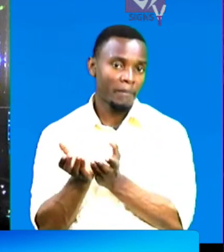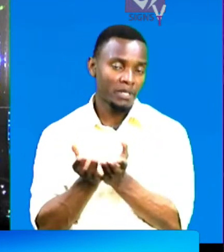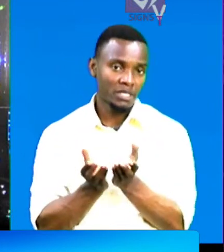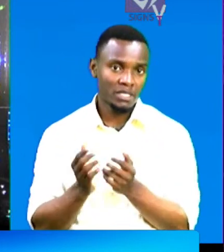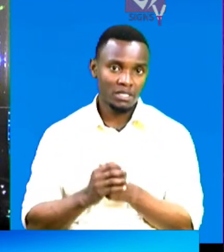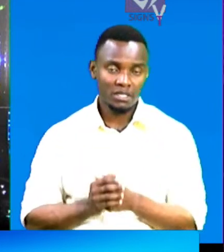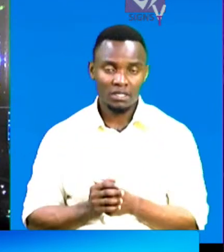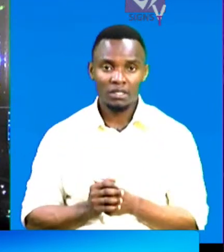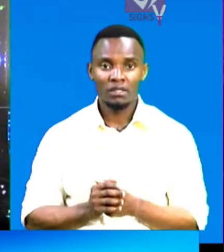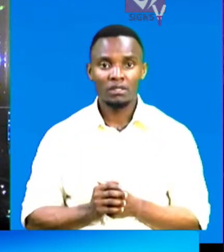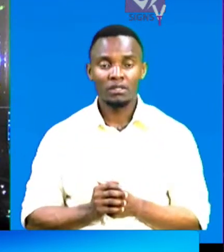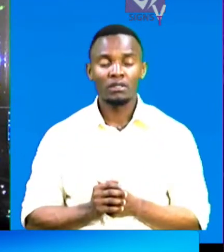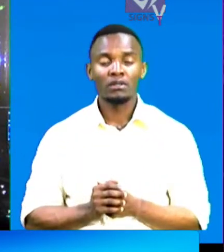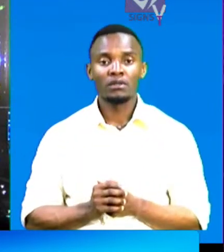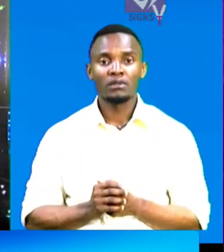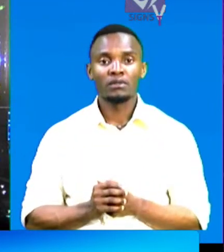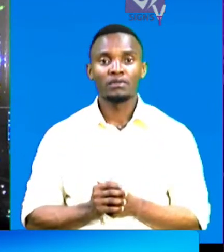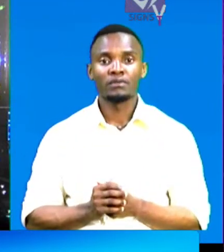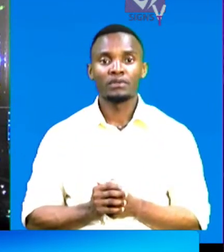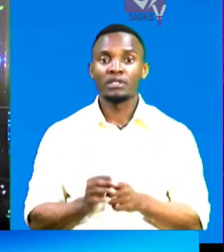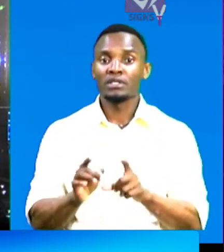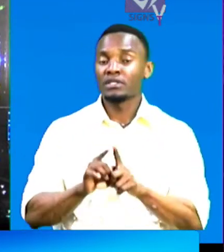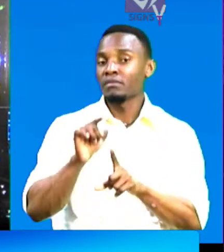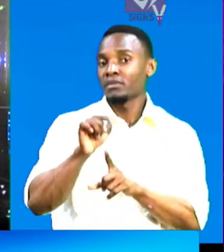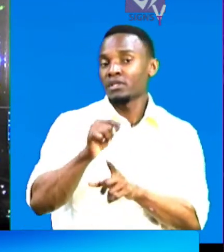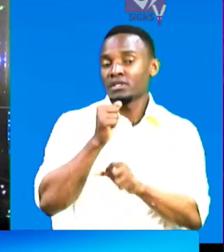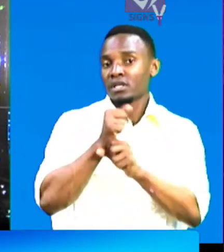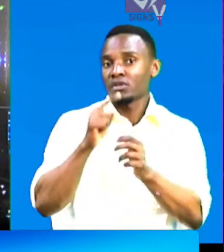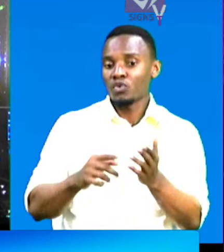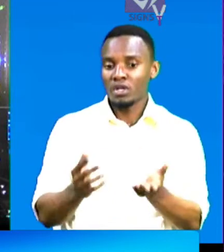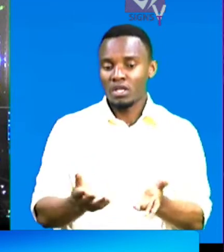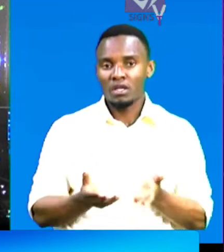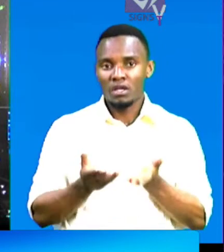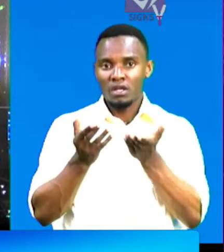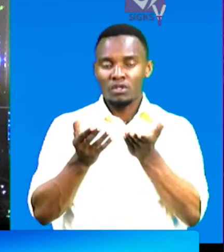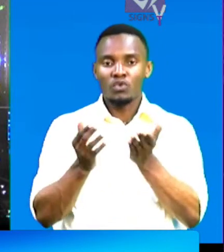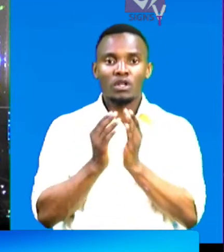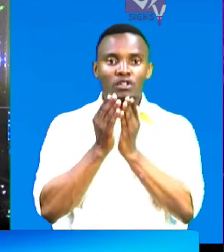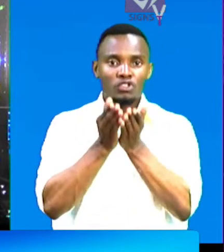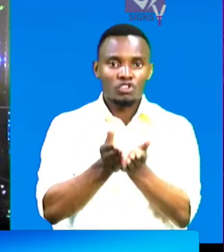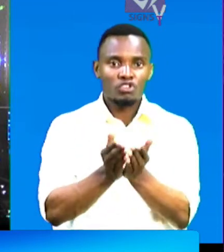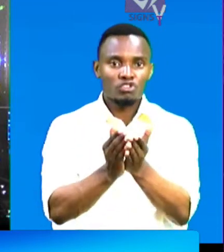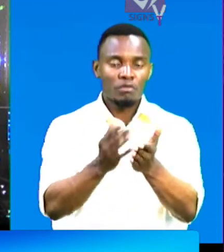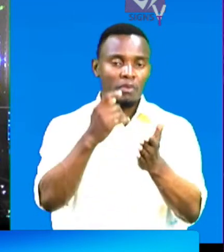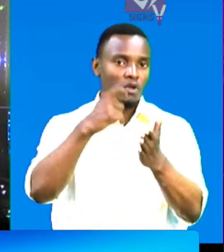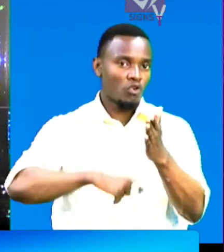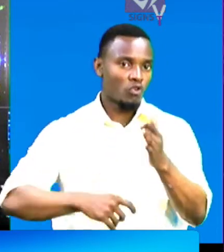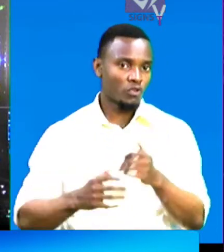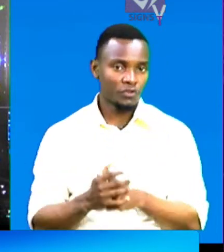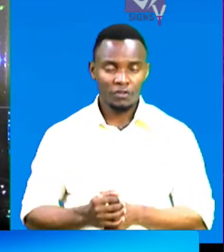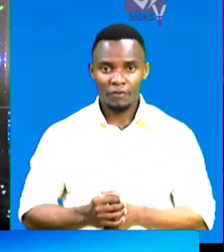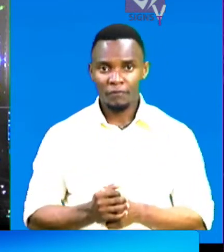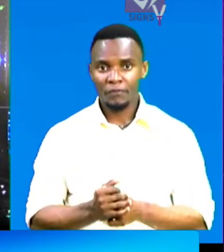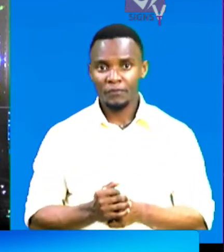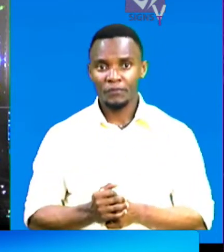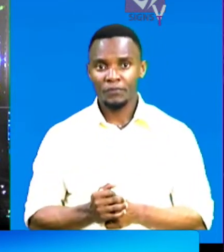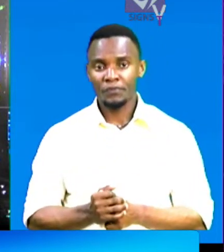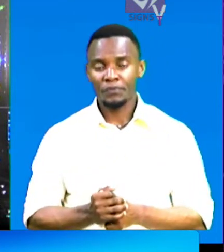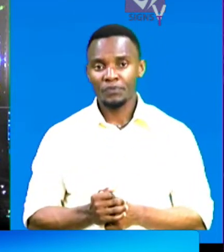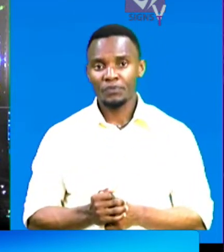and this will increase the shipping costs. And